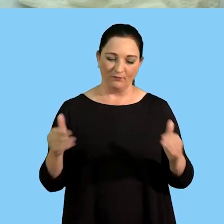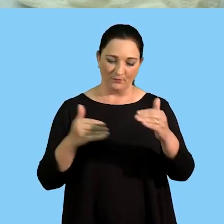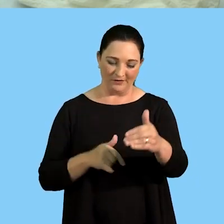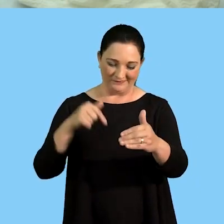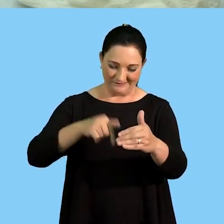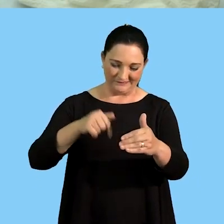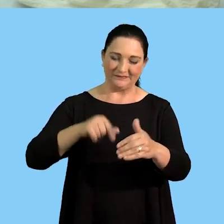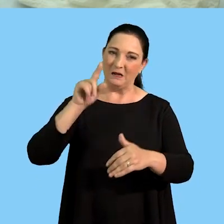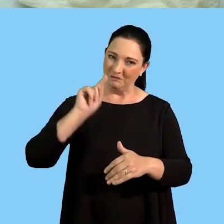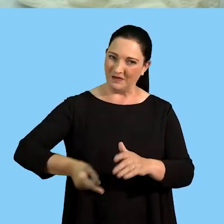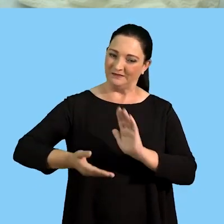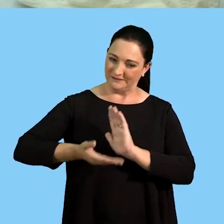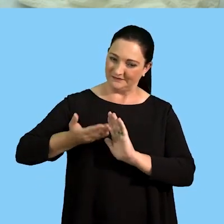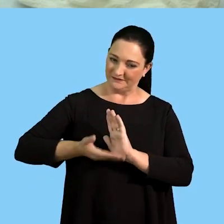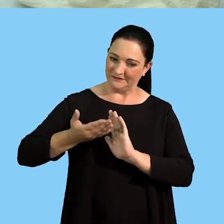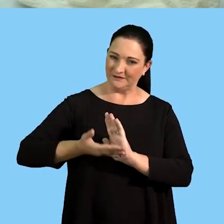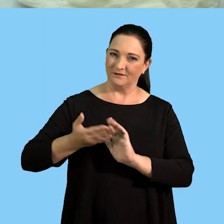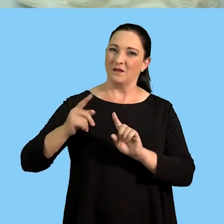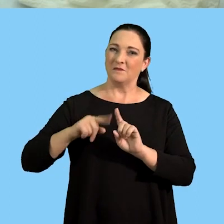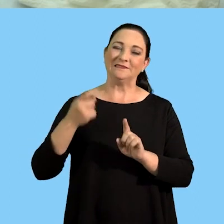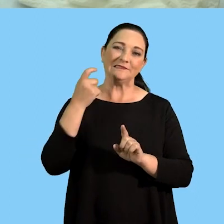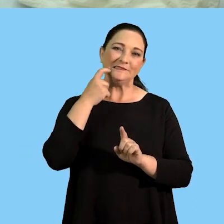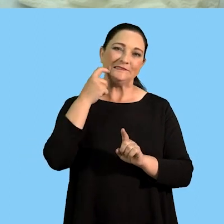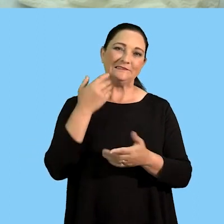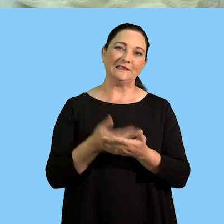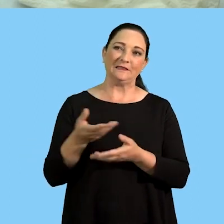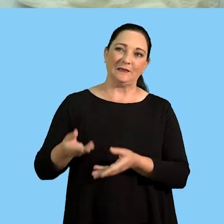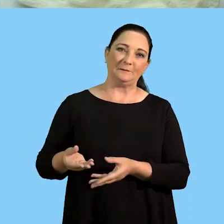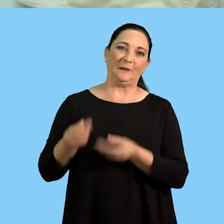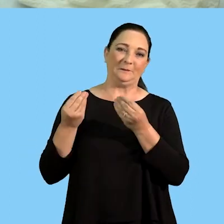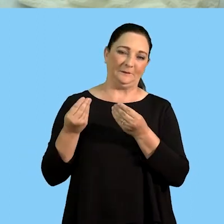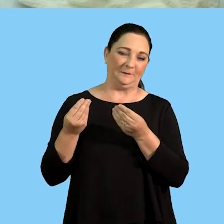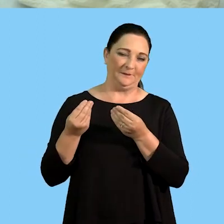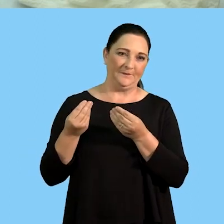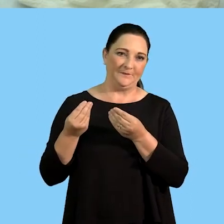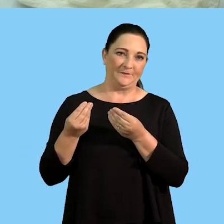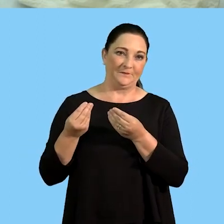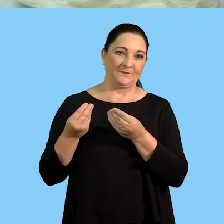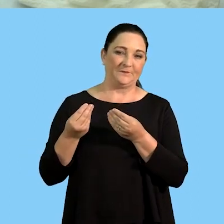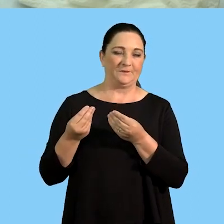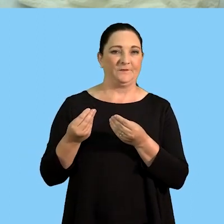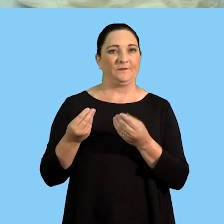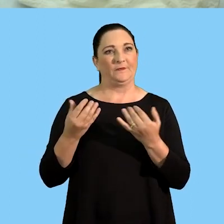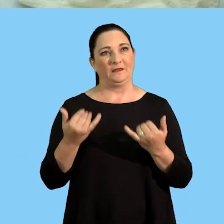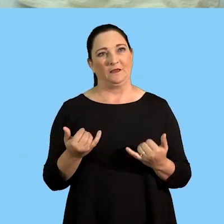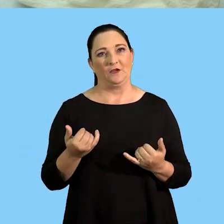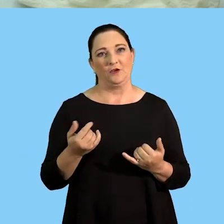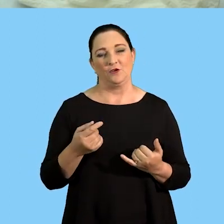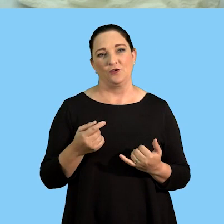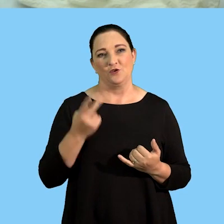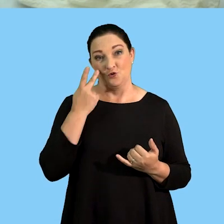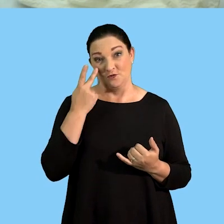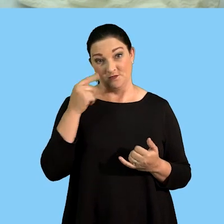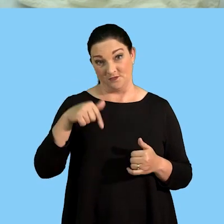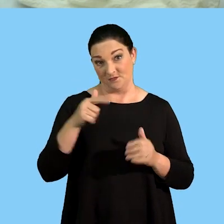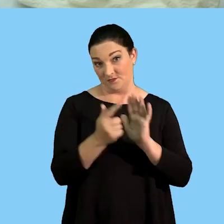up-to-date first aid kit in an easily accessible place. So now, if you are